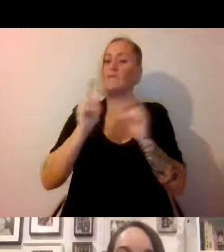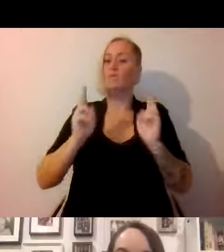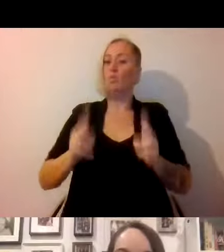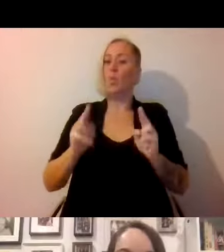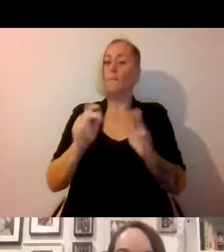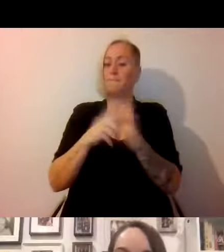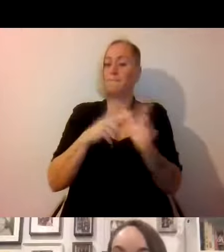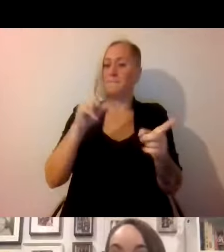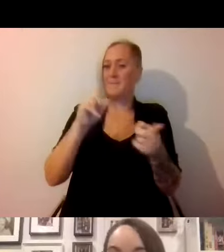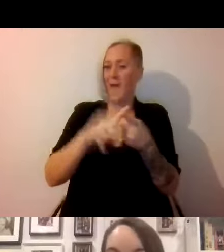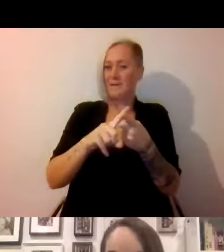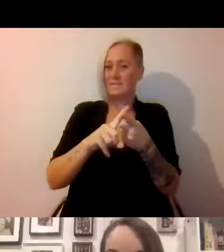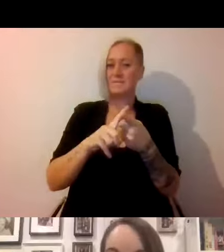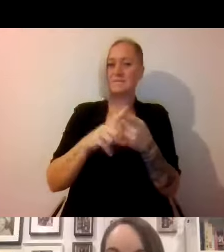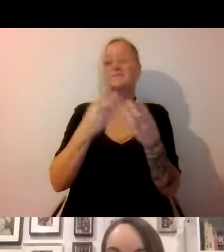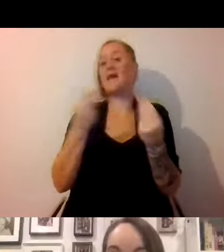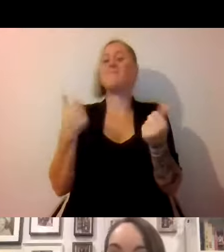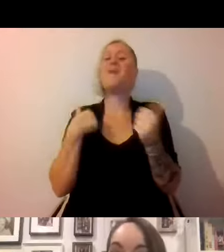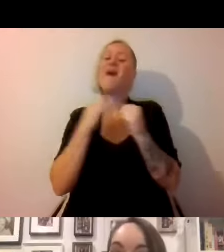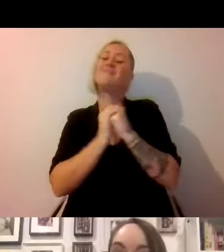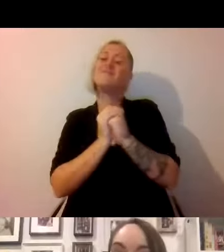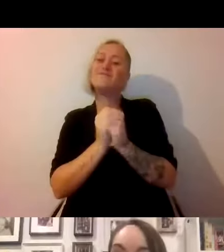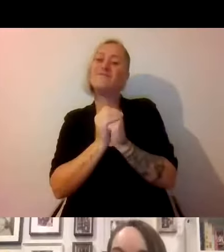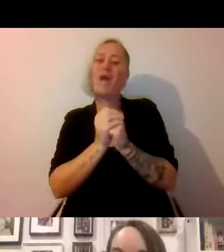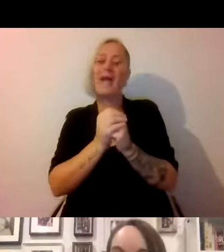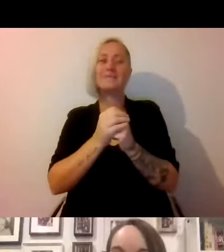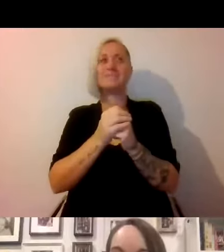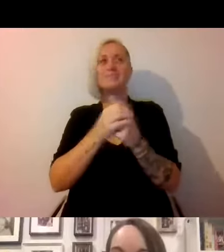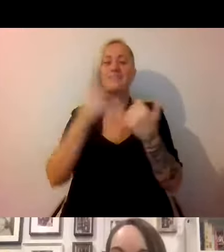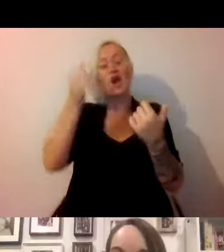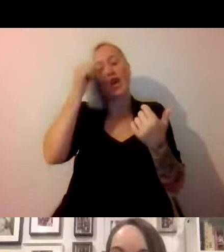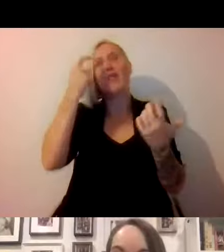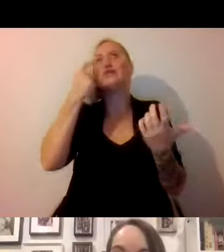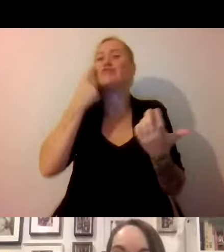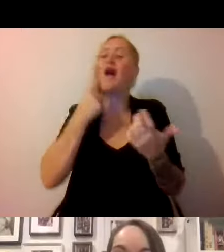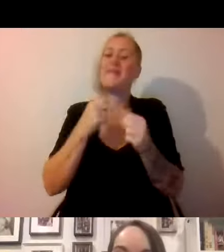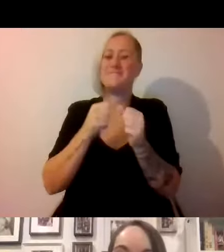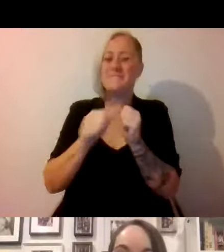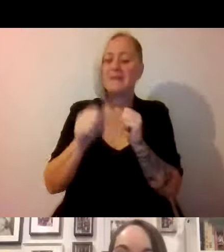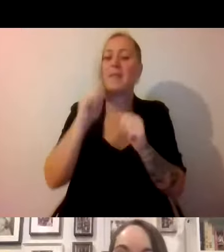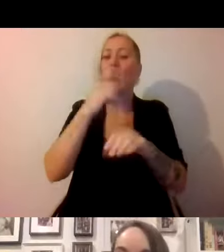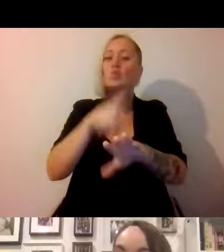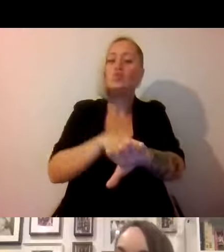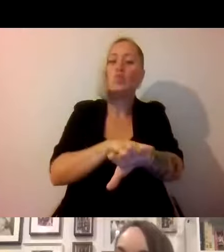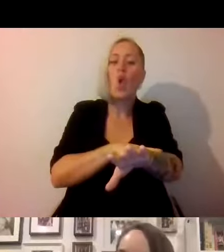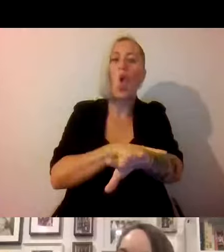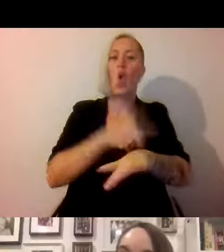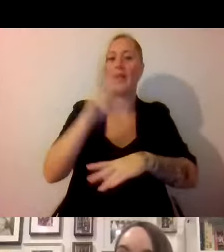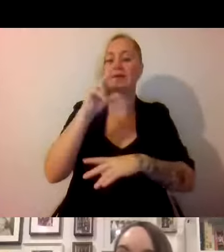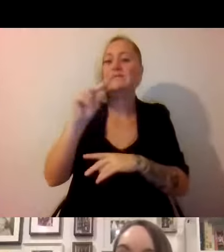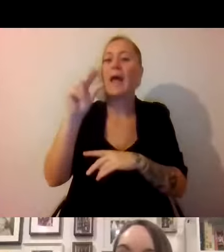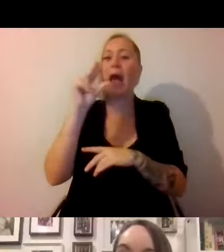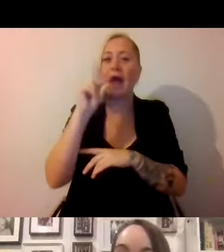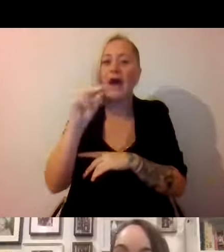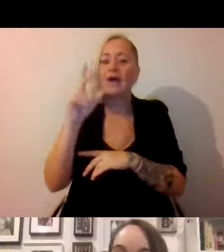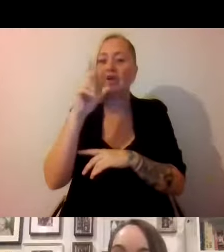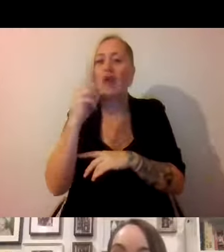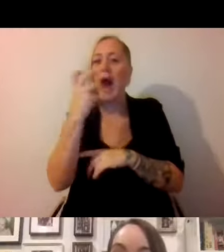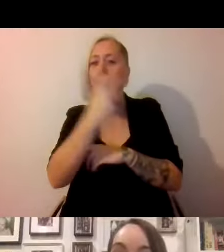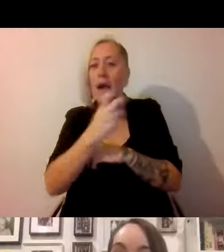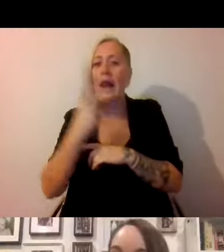who really mean the best, often slow down their speech to a point that it really drags. And that's